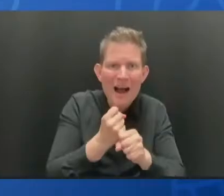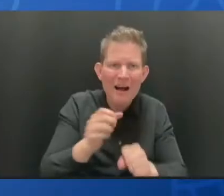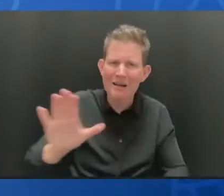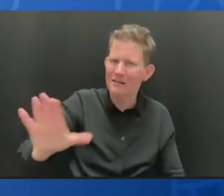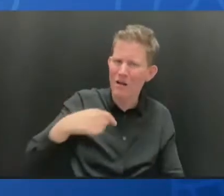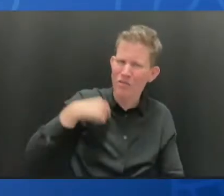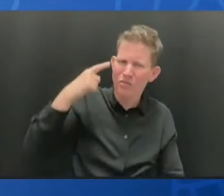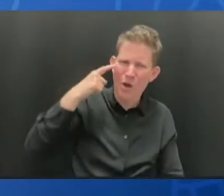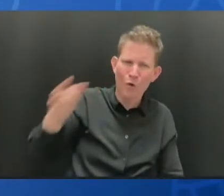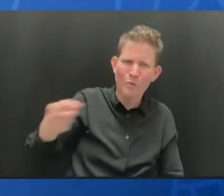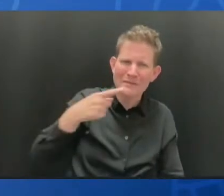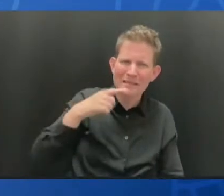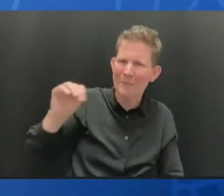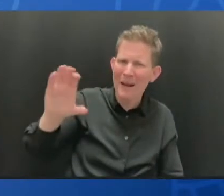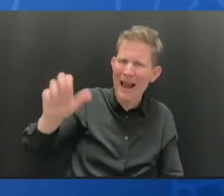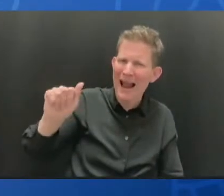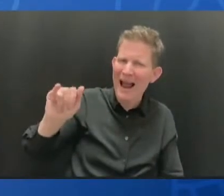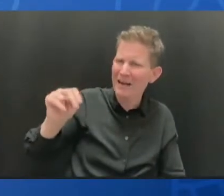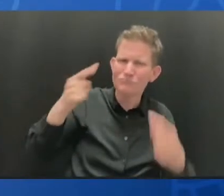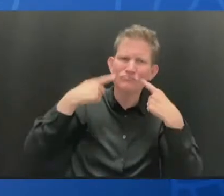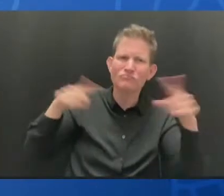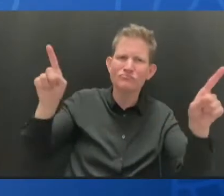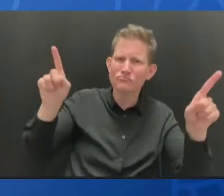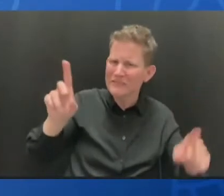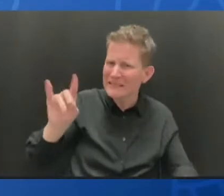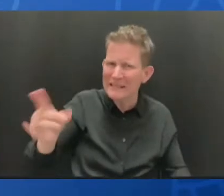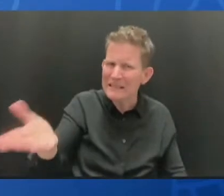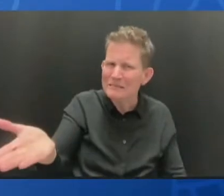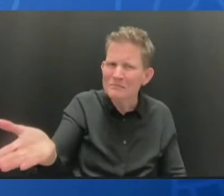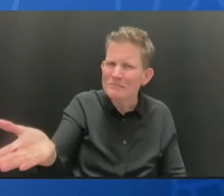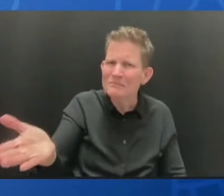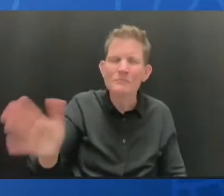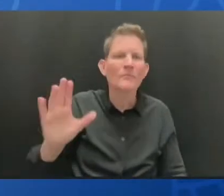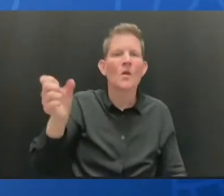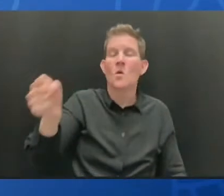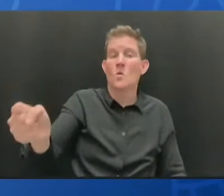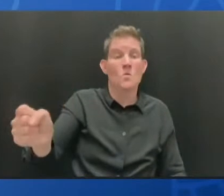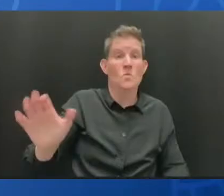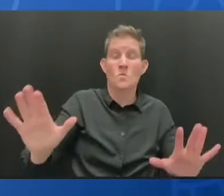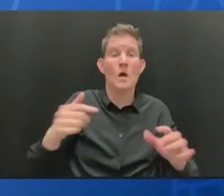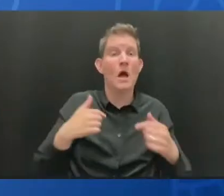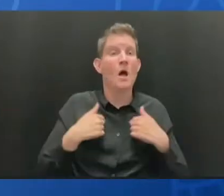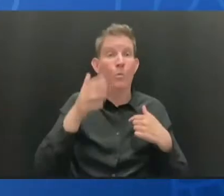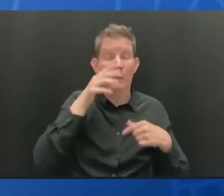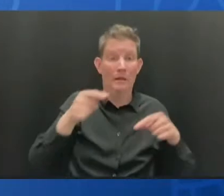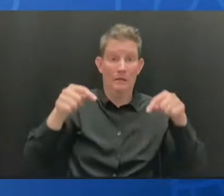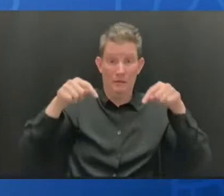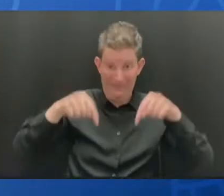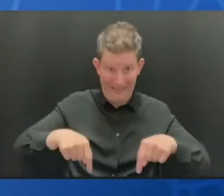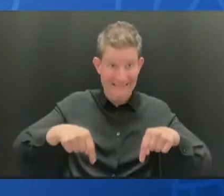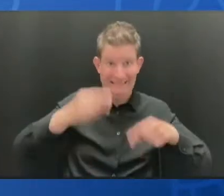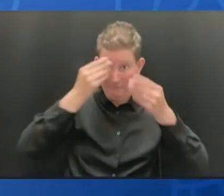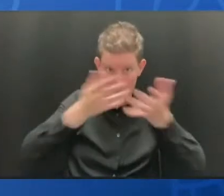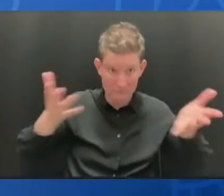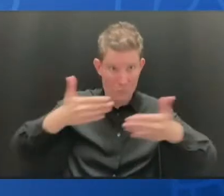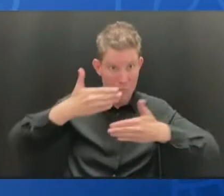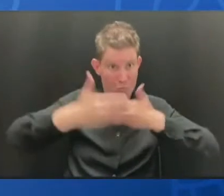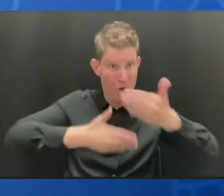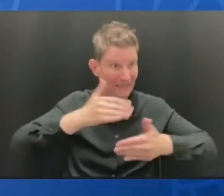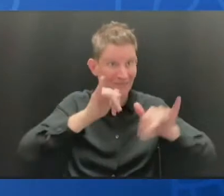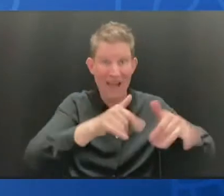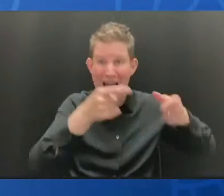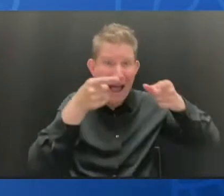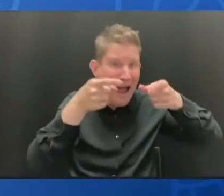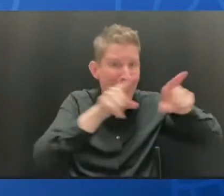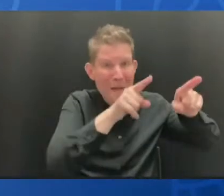say that this process managed to overcome that dynamic, and the dynamic has changed. Whatever it was that